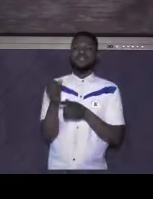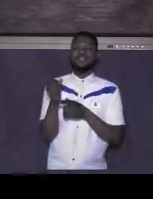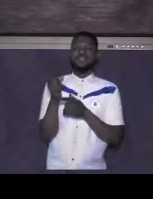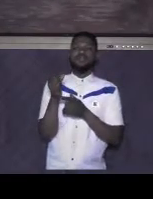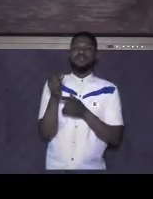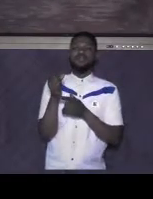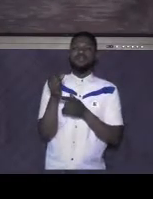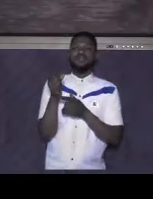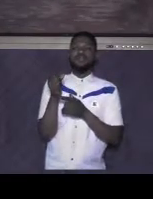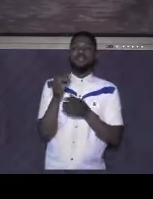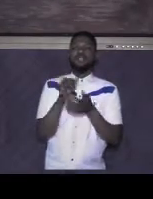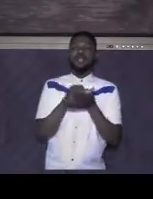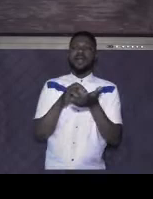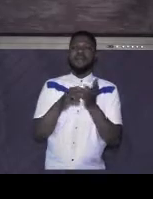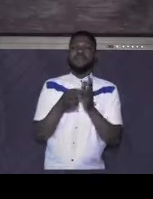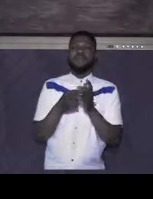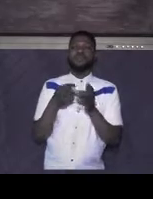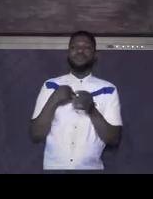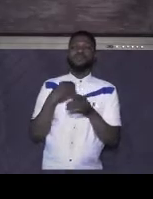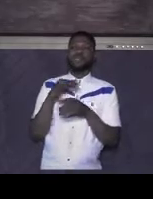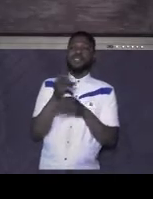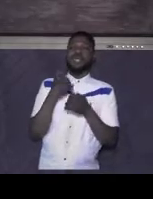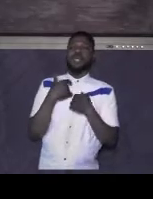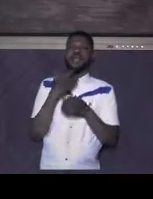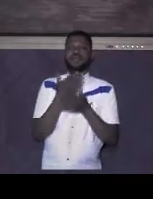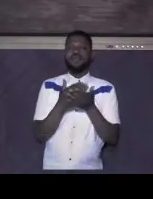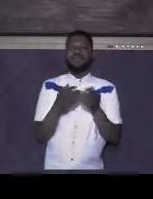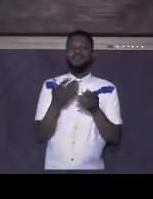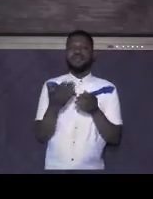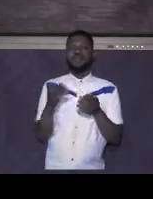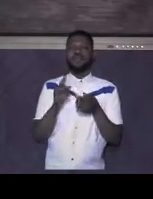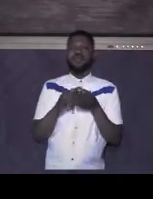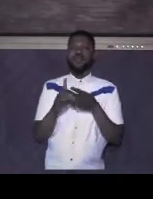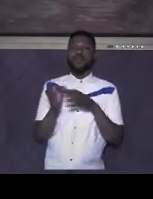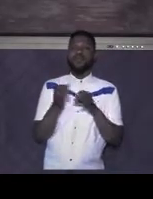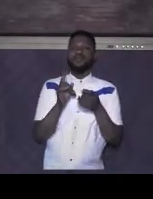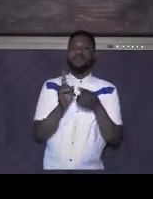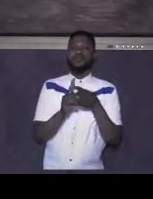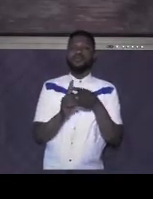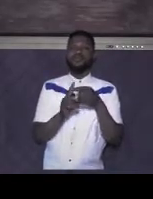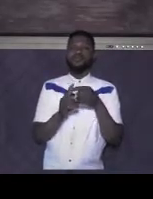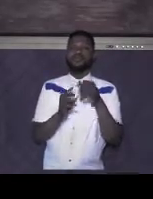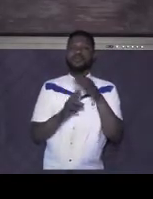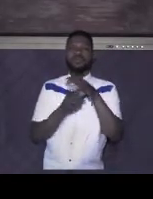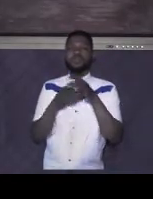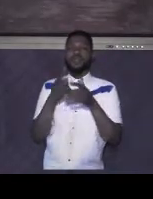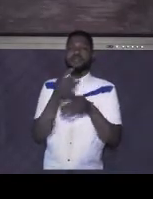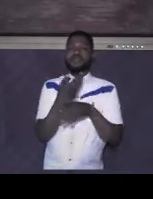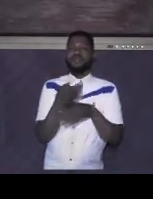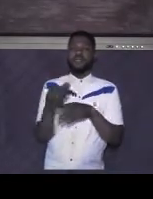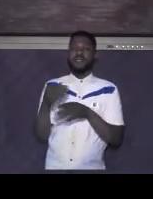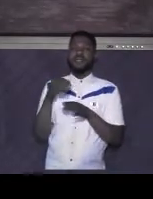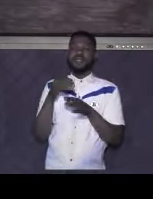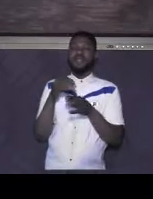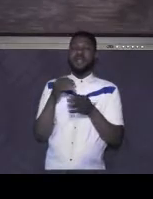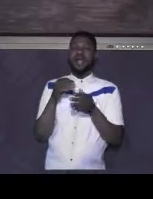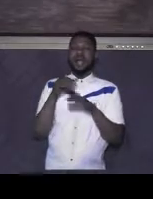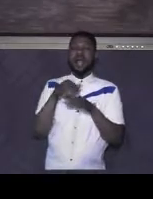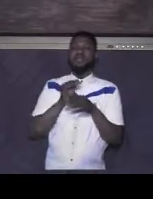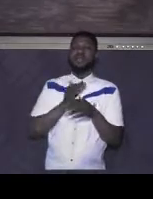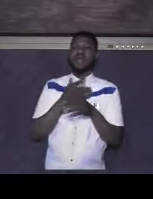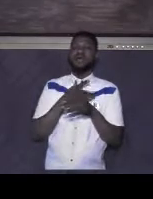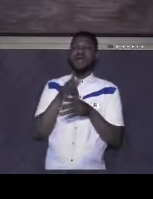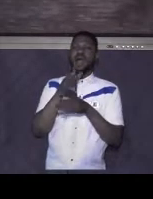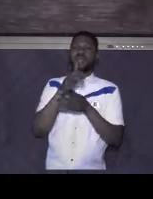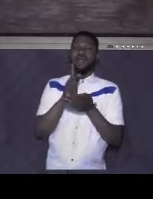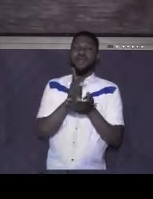of airport facilities. That means we still have some certain things to do to upgrade the facilities at